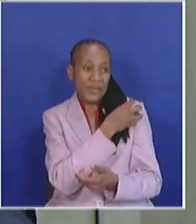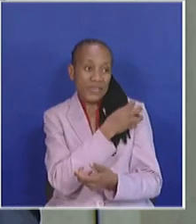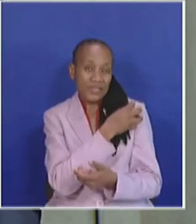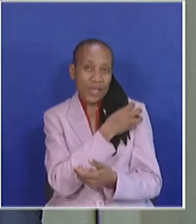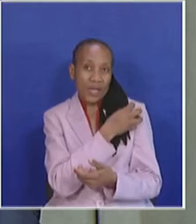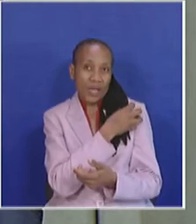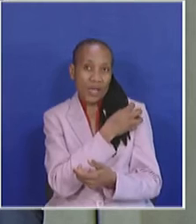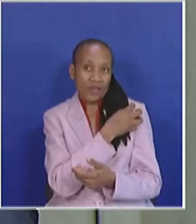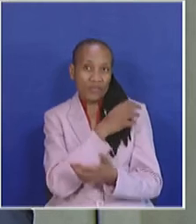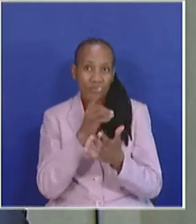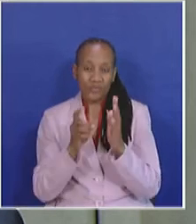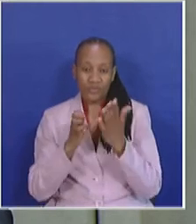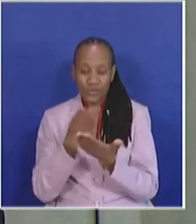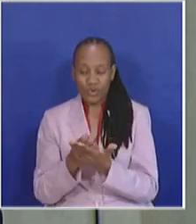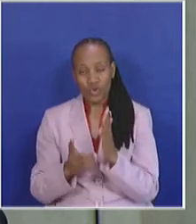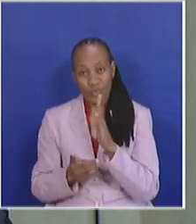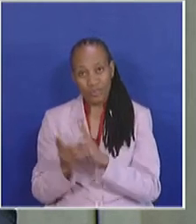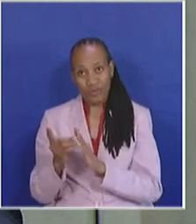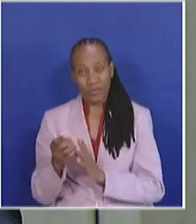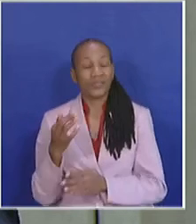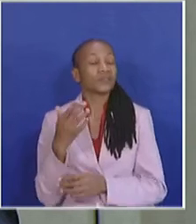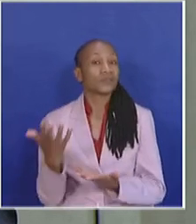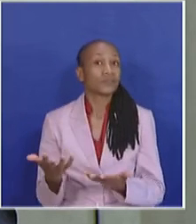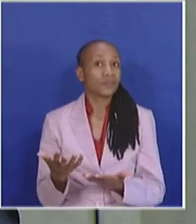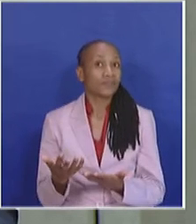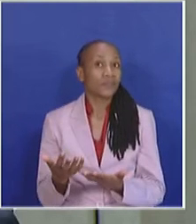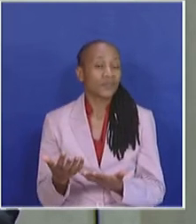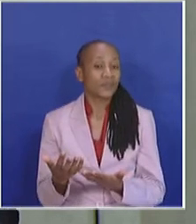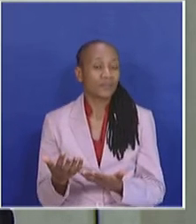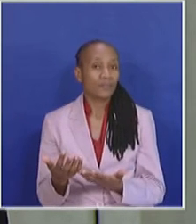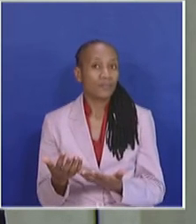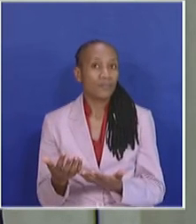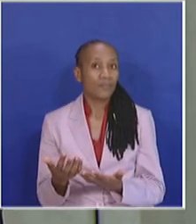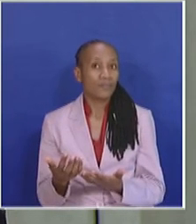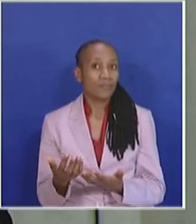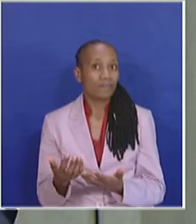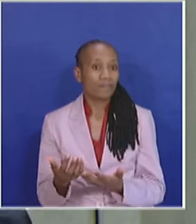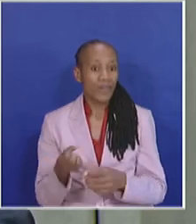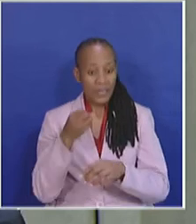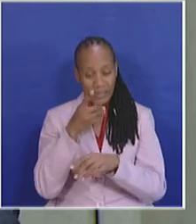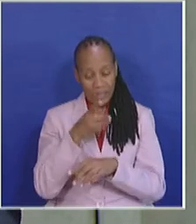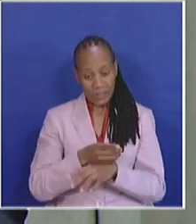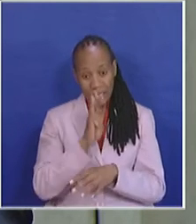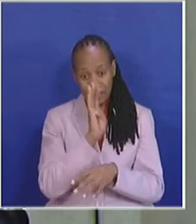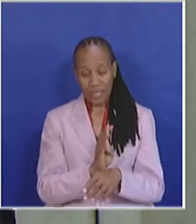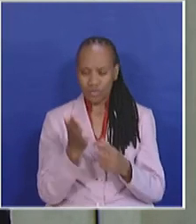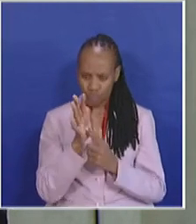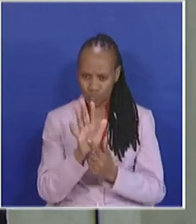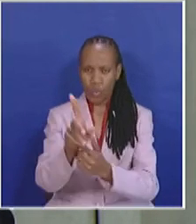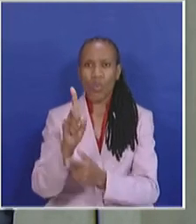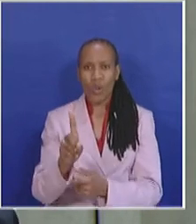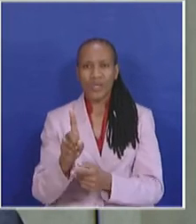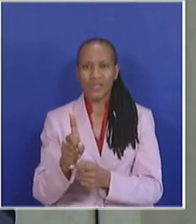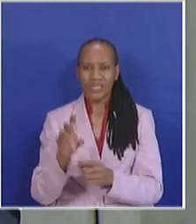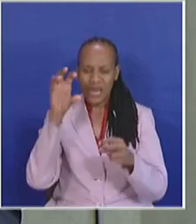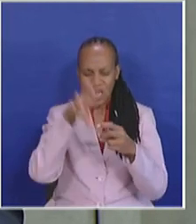Patel, when he provided statistics in the National Assembly about this matter. The data shows the huge improvements made in the democratic